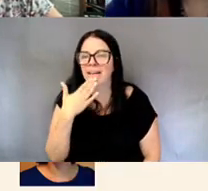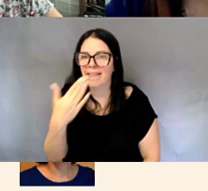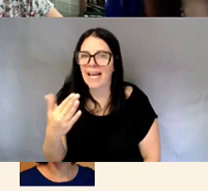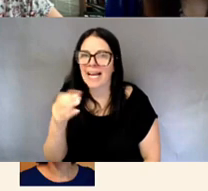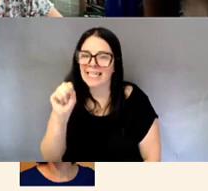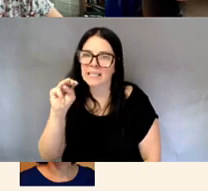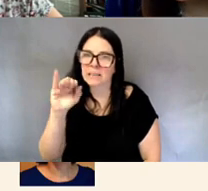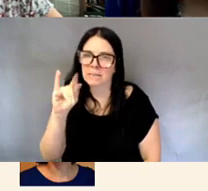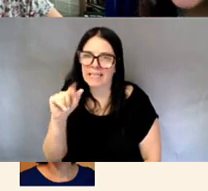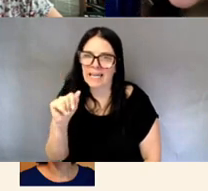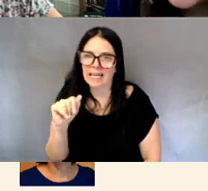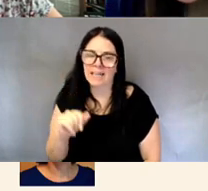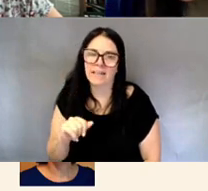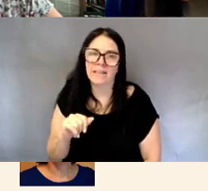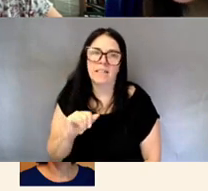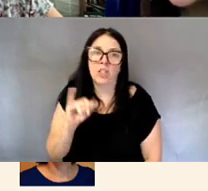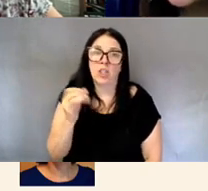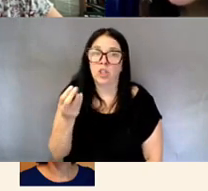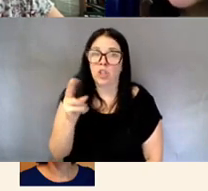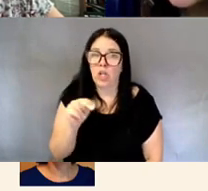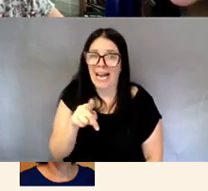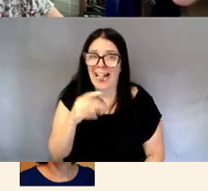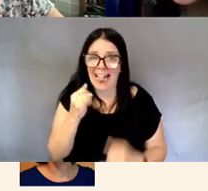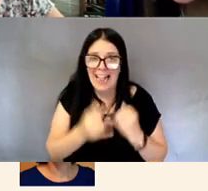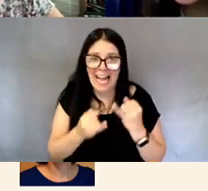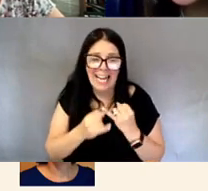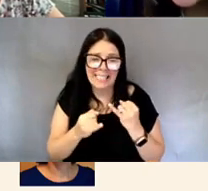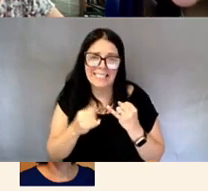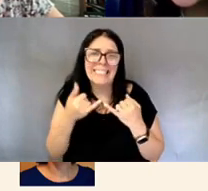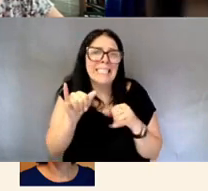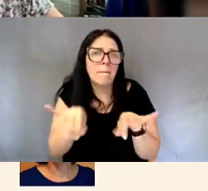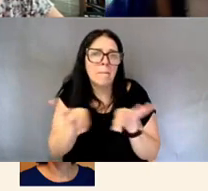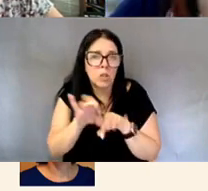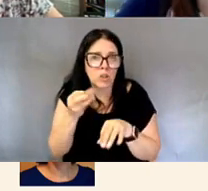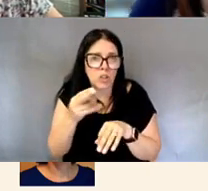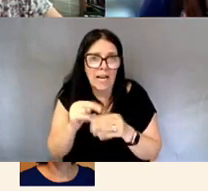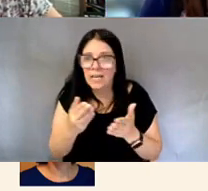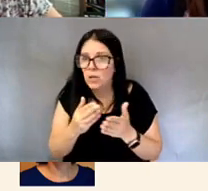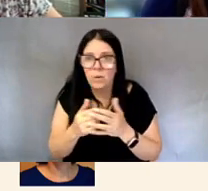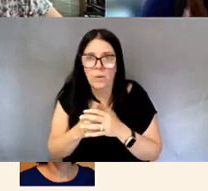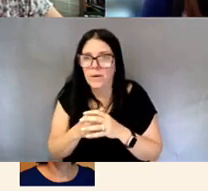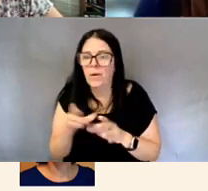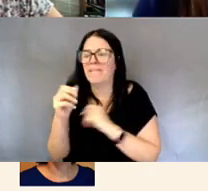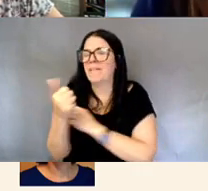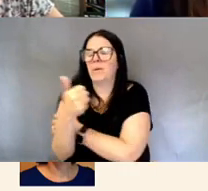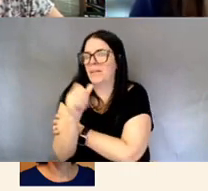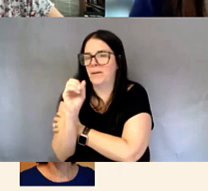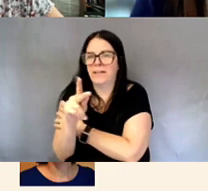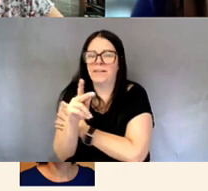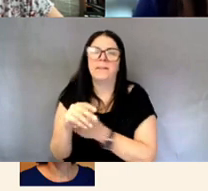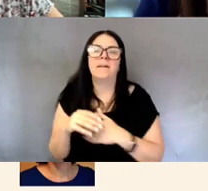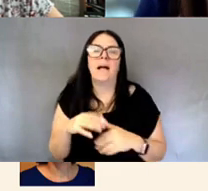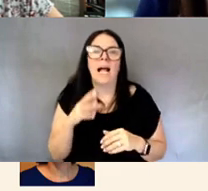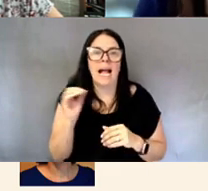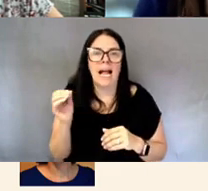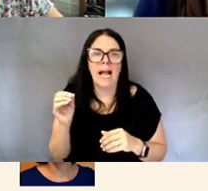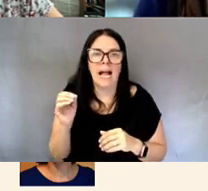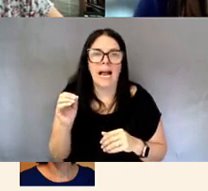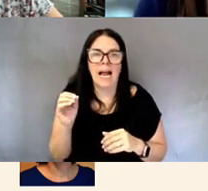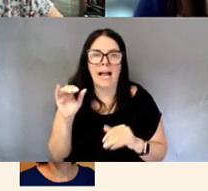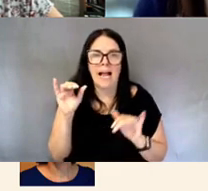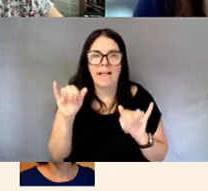Smita. John, sorry, last but not least, is John here? No. Okay. And